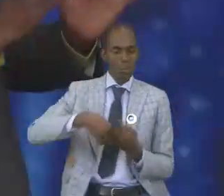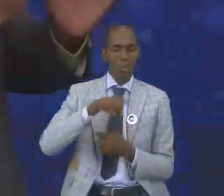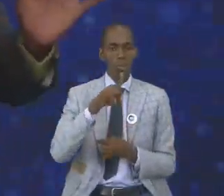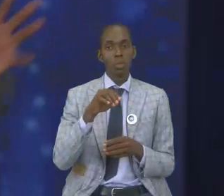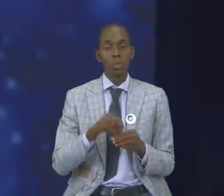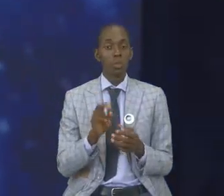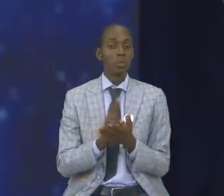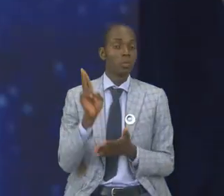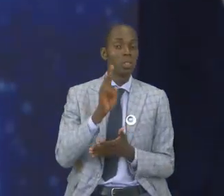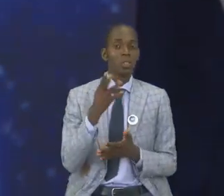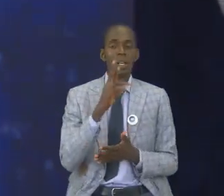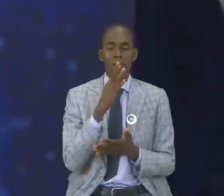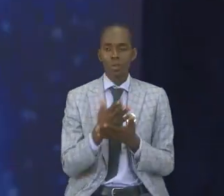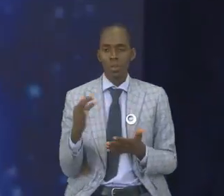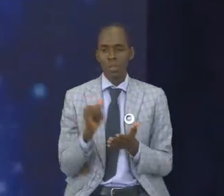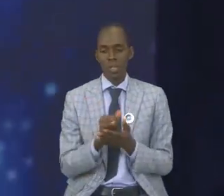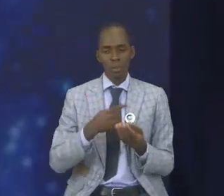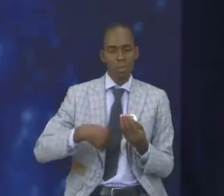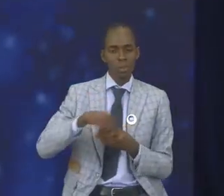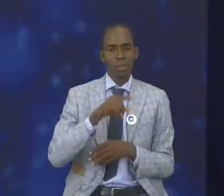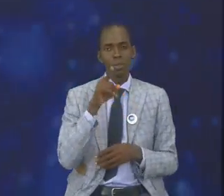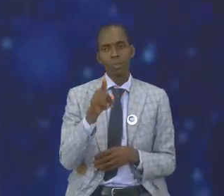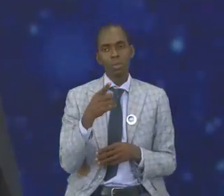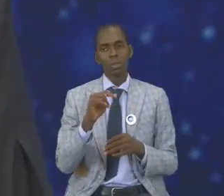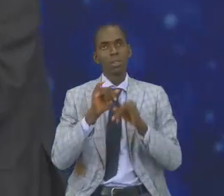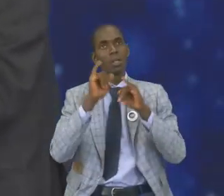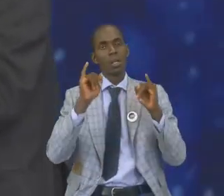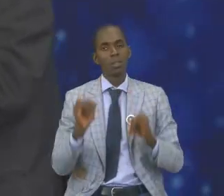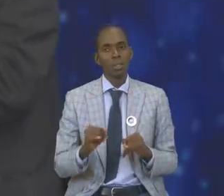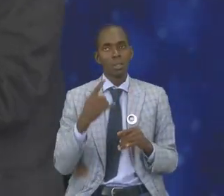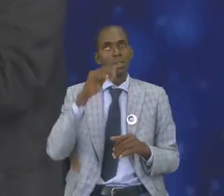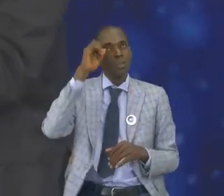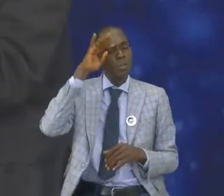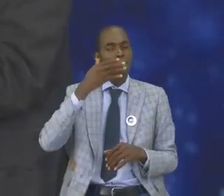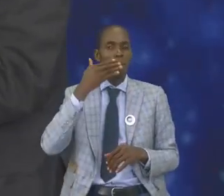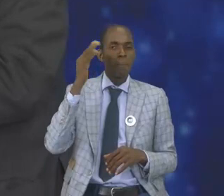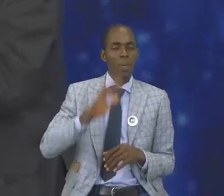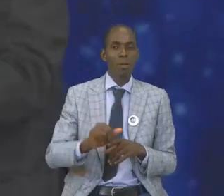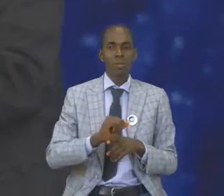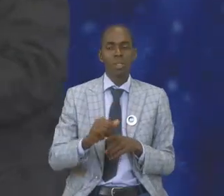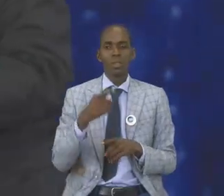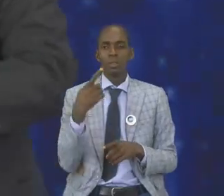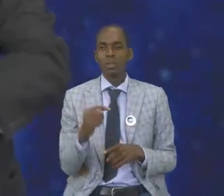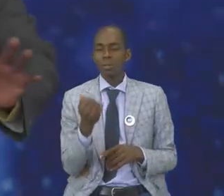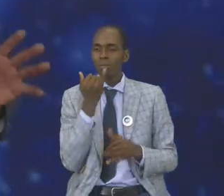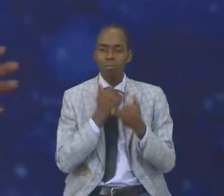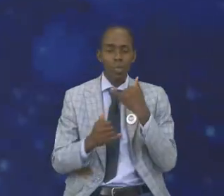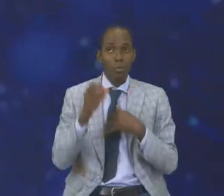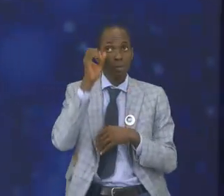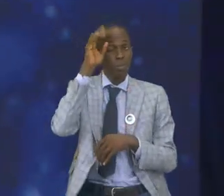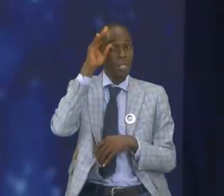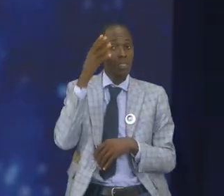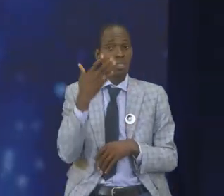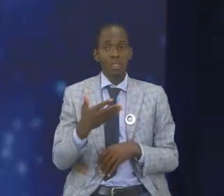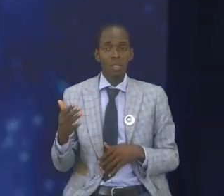the things that surround you, the idolatry, the witchcraft, the evil, the soothsaying, the magic that